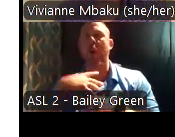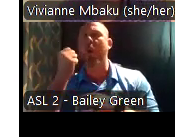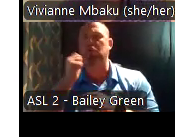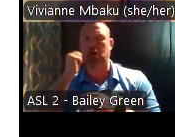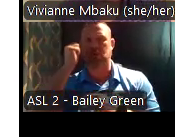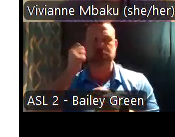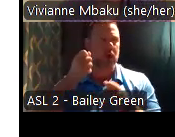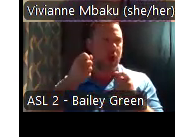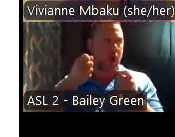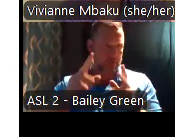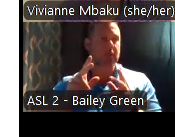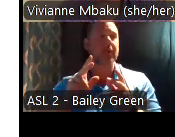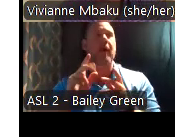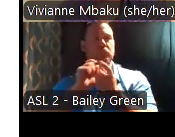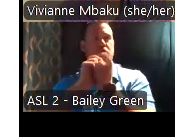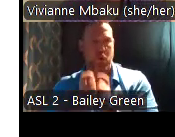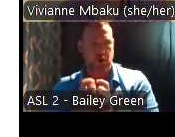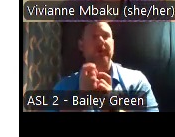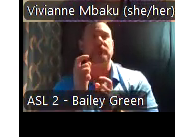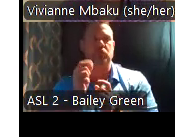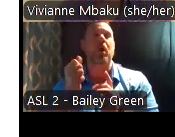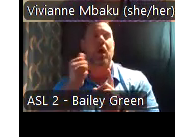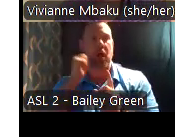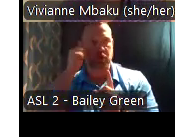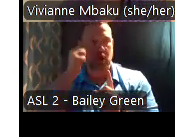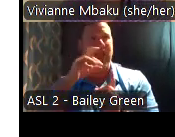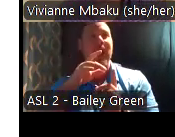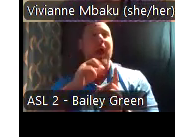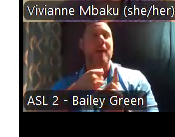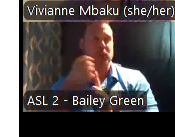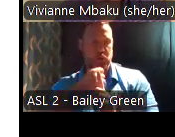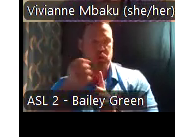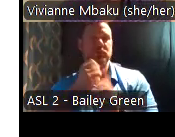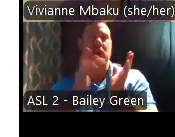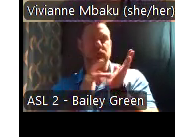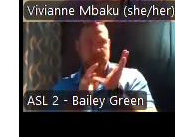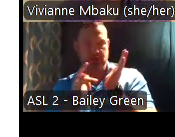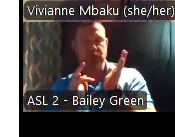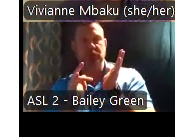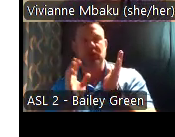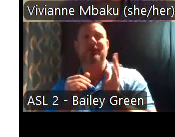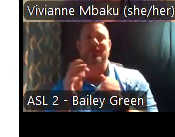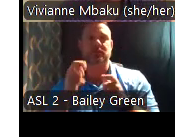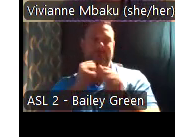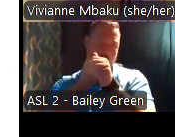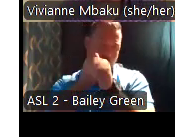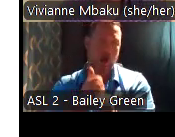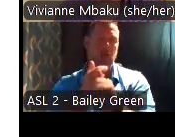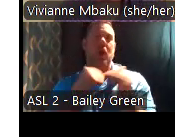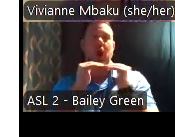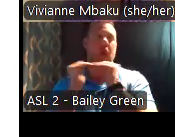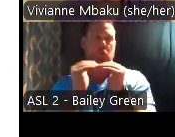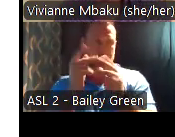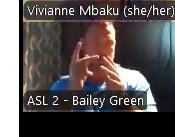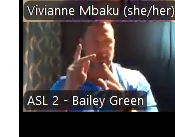of restorative justice approaches to elder abuse and exploitation. So this falls really in line with our equity principles.